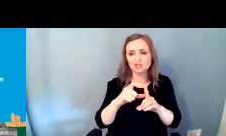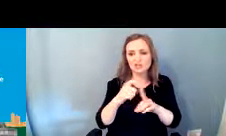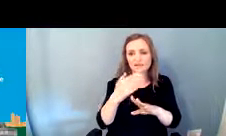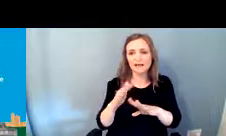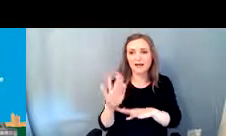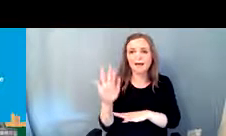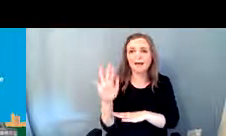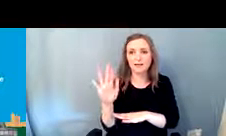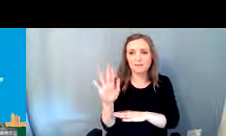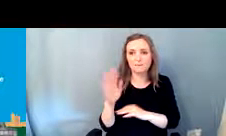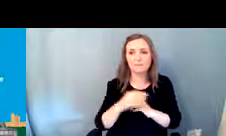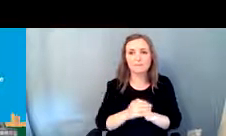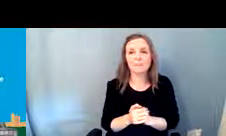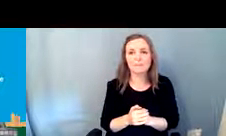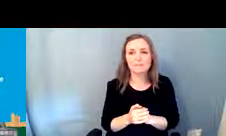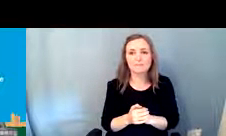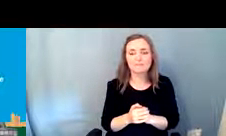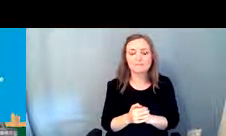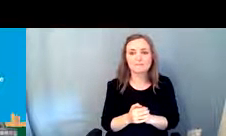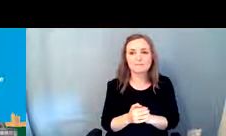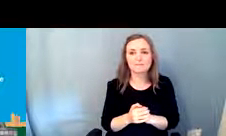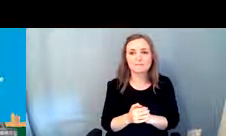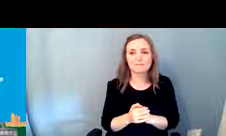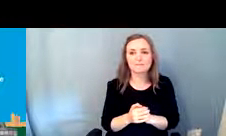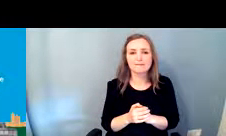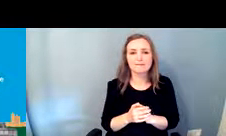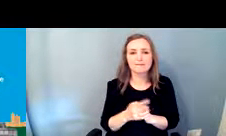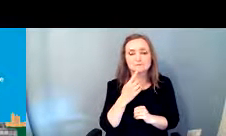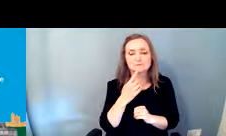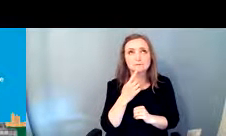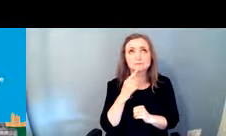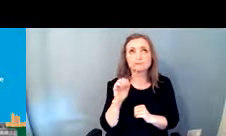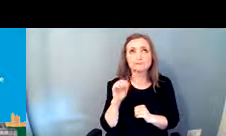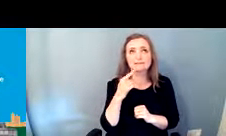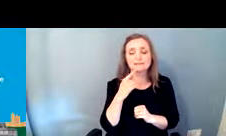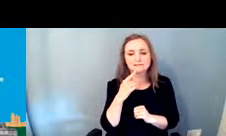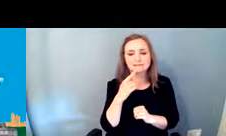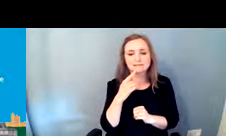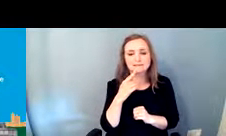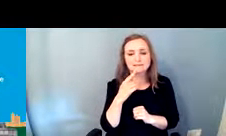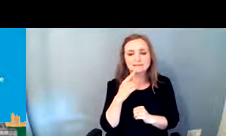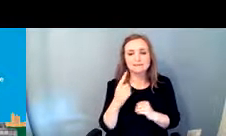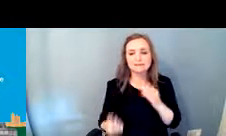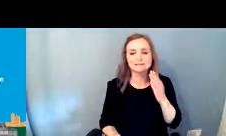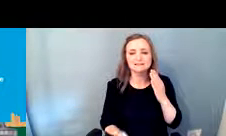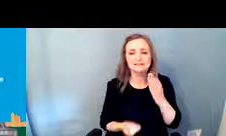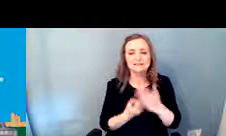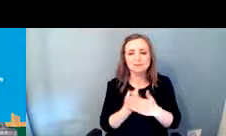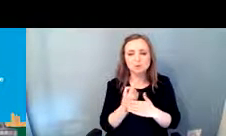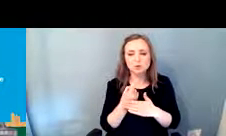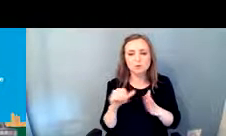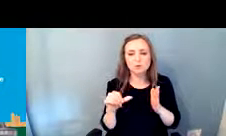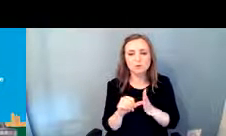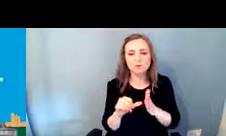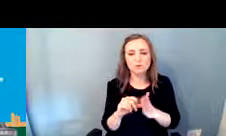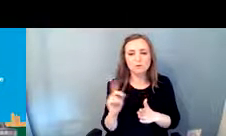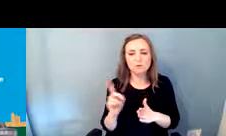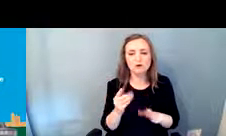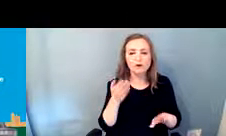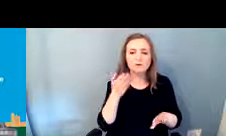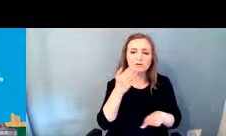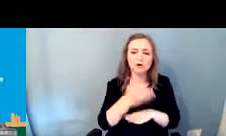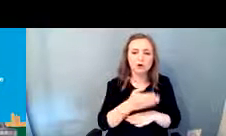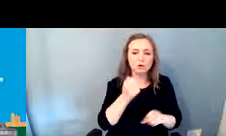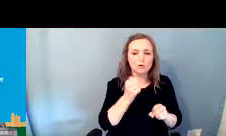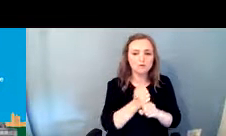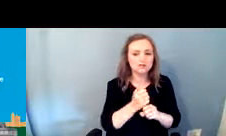Richard. Right. There's an issue about whether you should see a GP